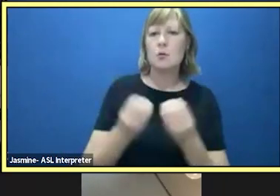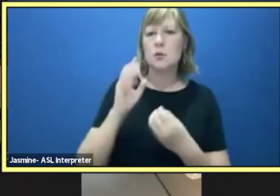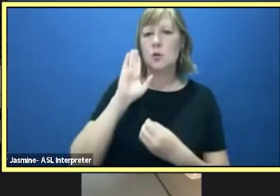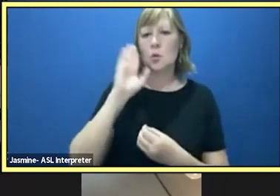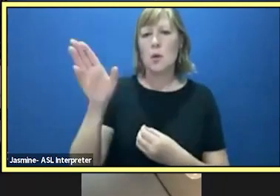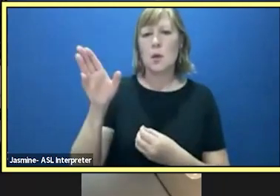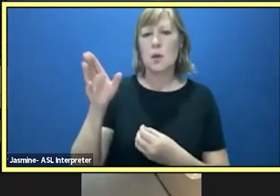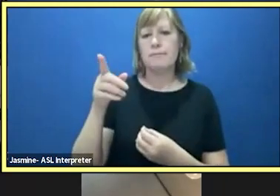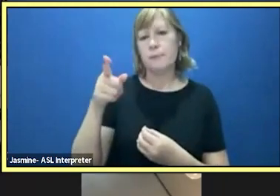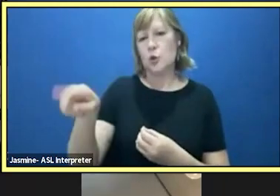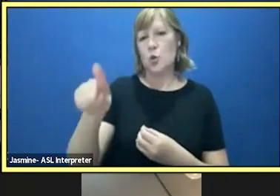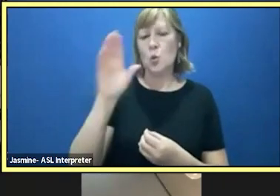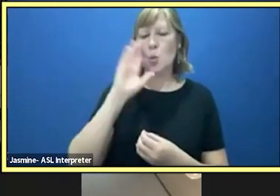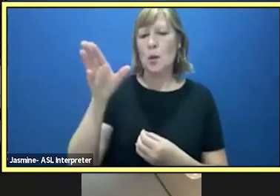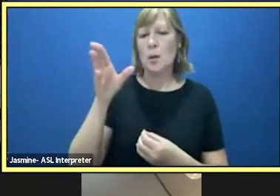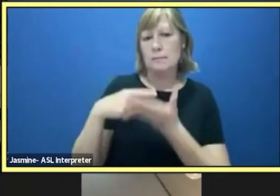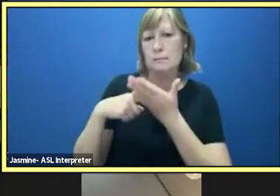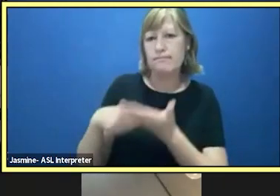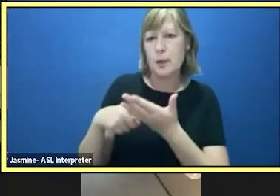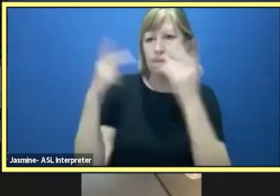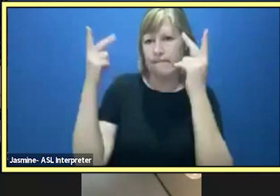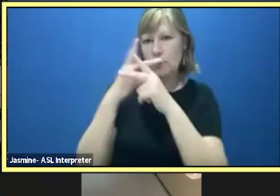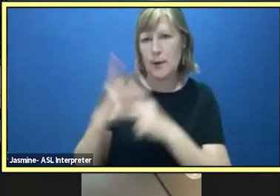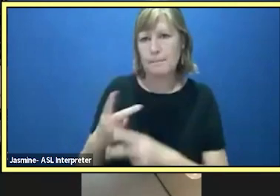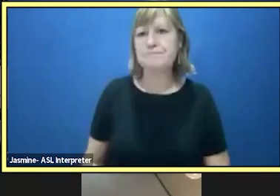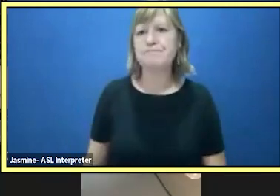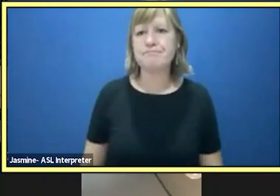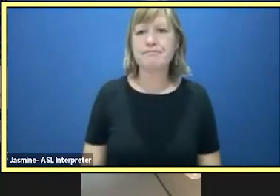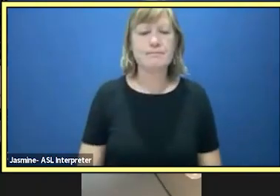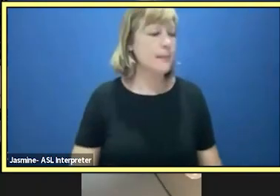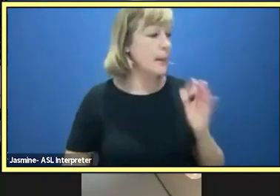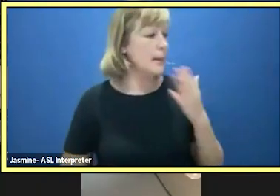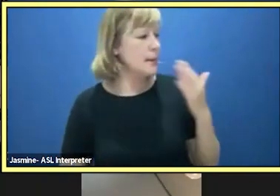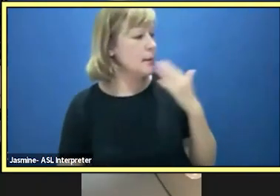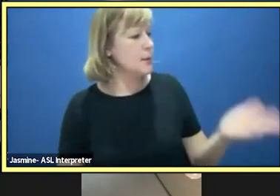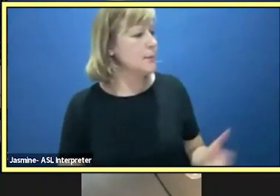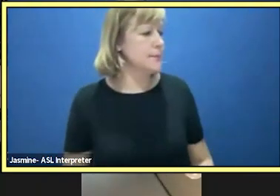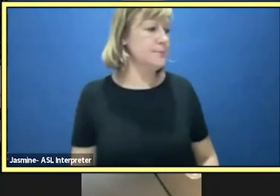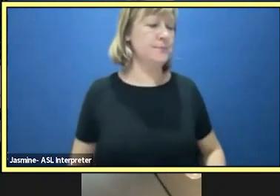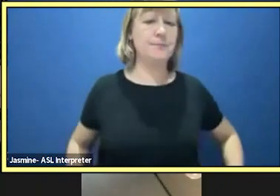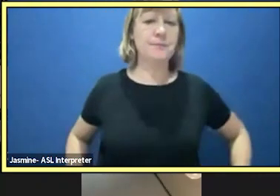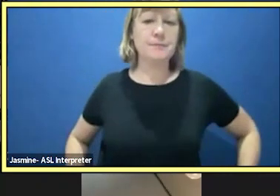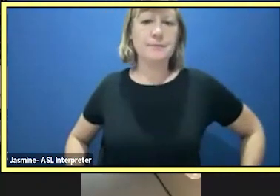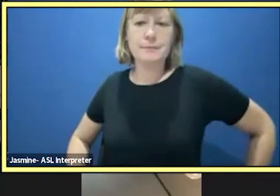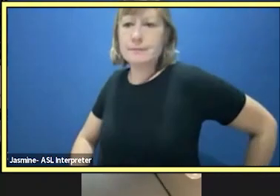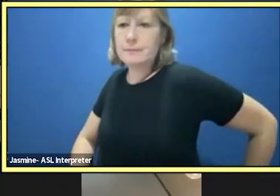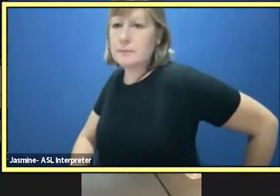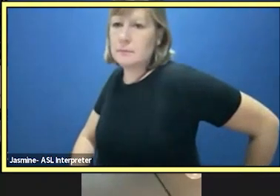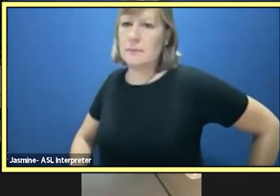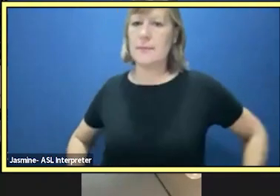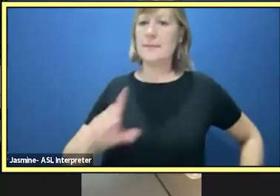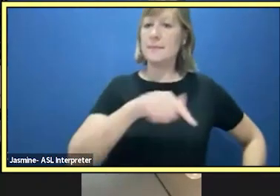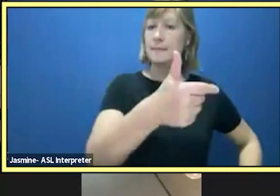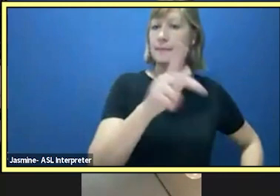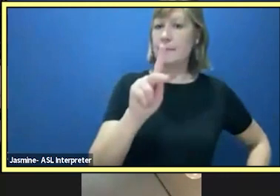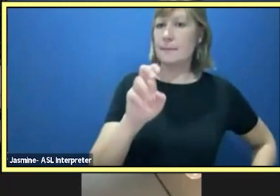Okay, thank you. So Kenneth, you're next. Sorry about that. Yes. What I would like to say is, I'm listening